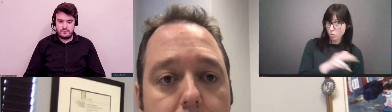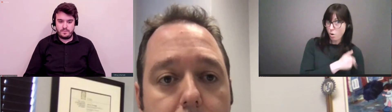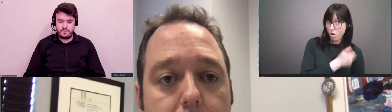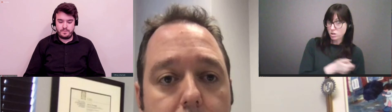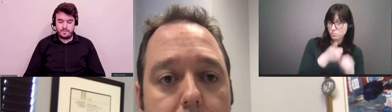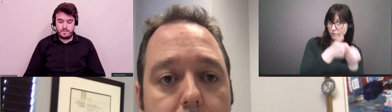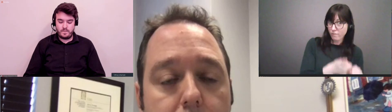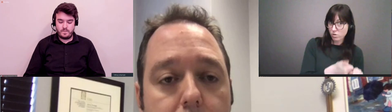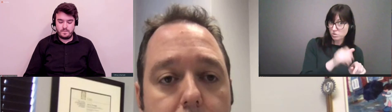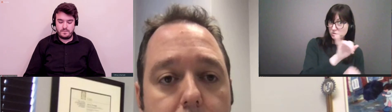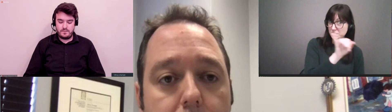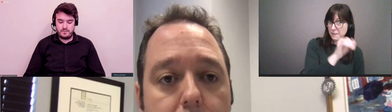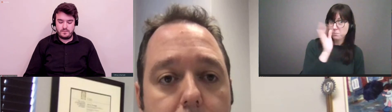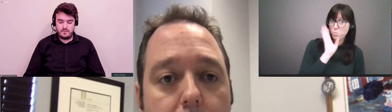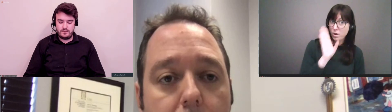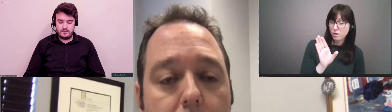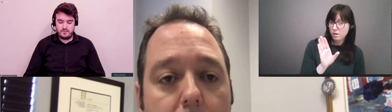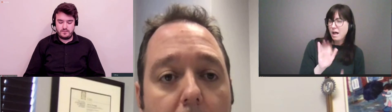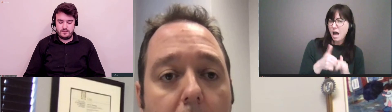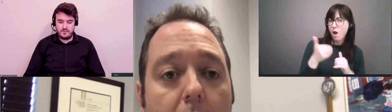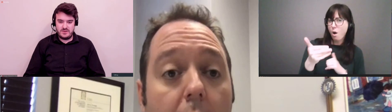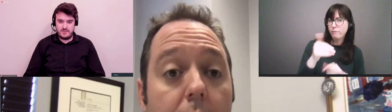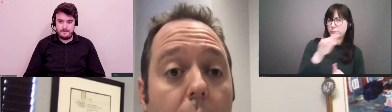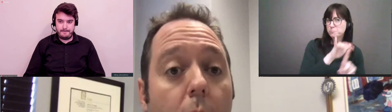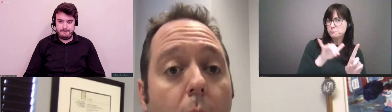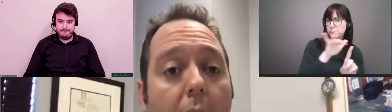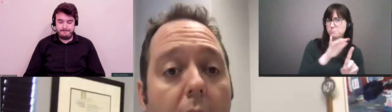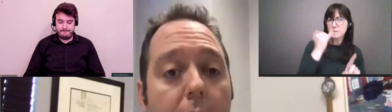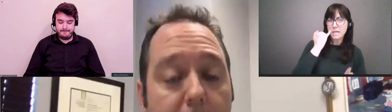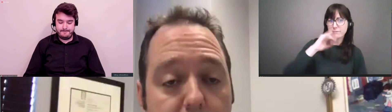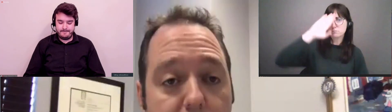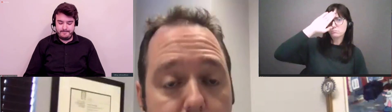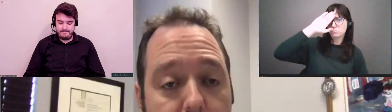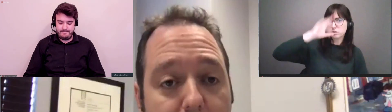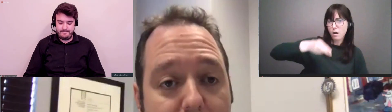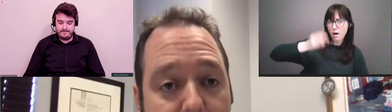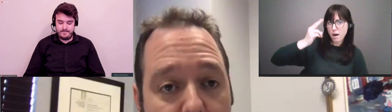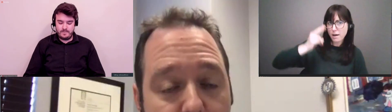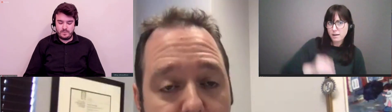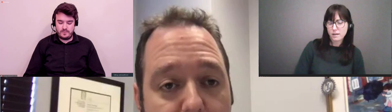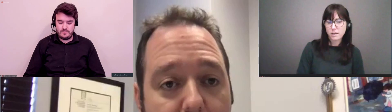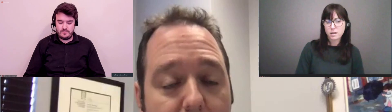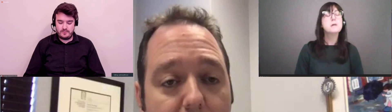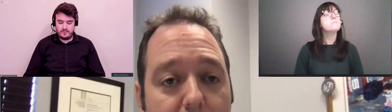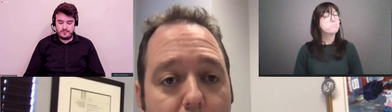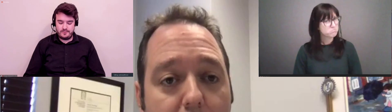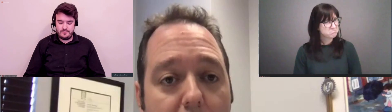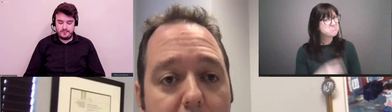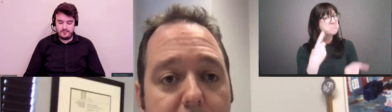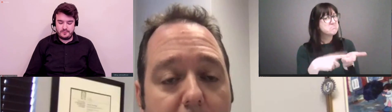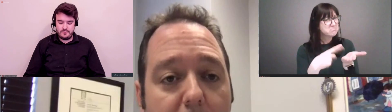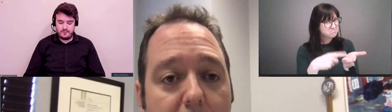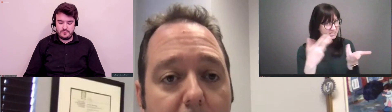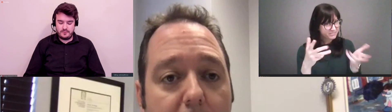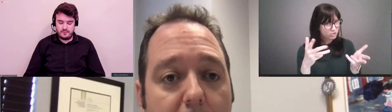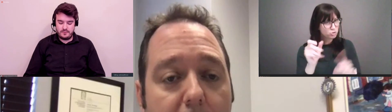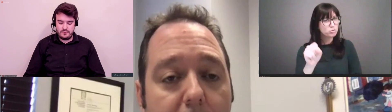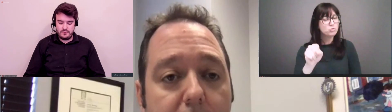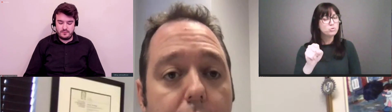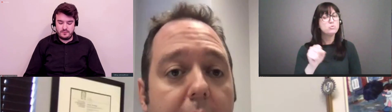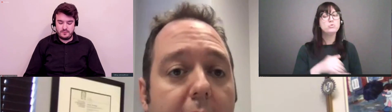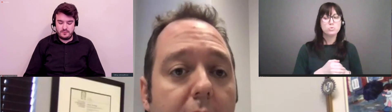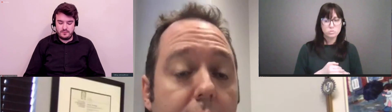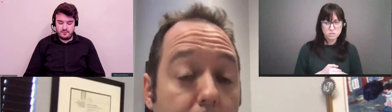are healthy as they arrive for work for each shift? So it's certainly been discussed. We have